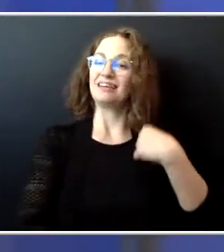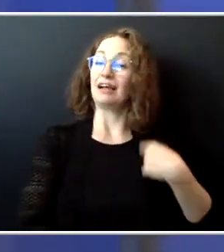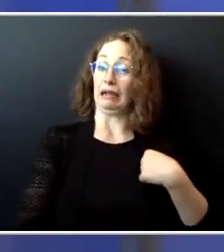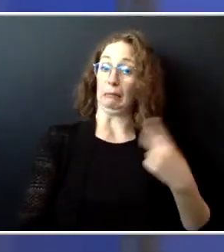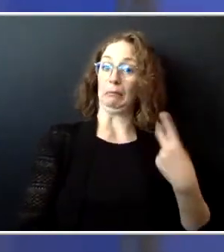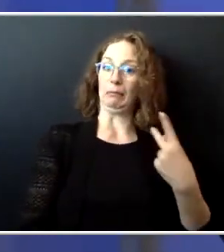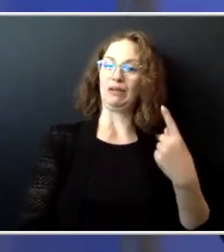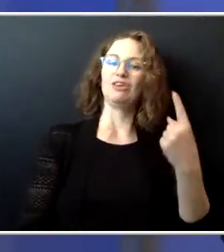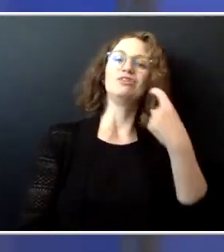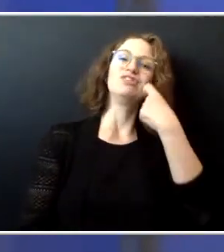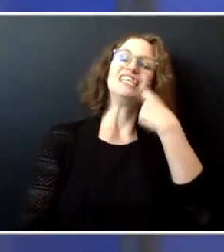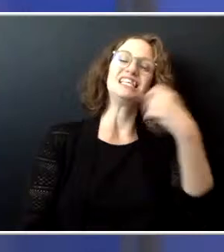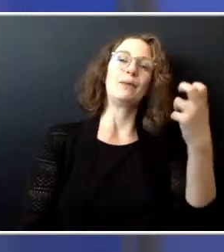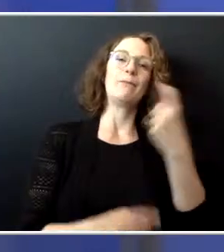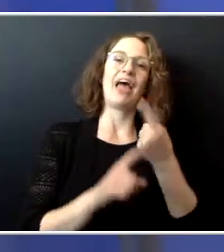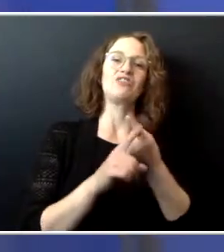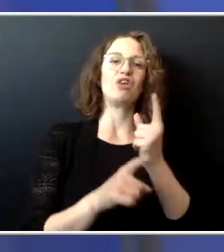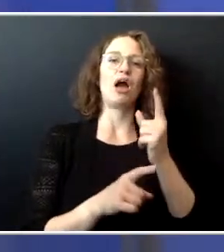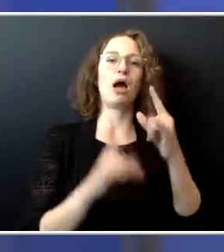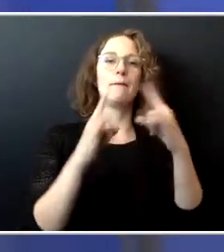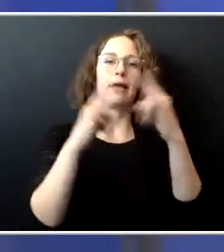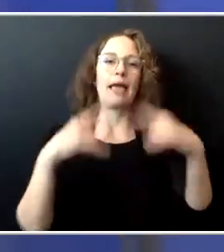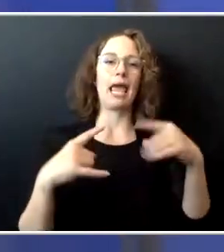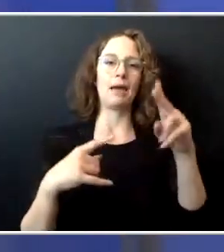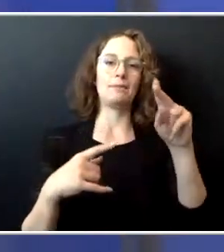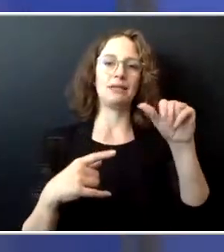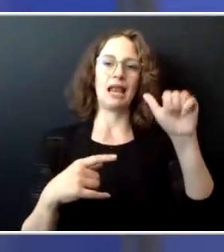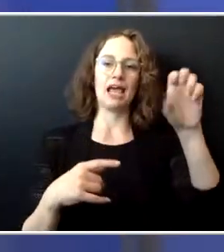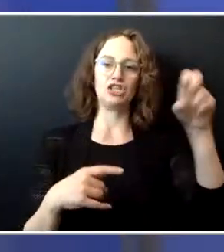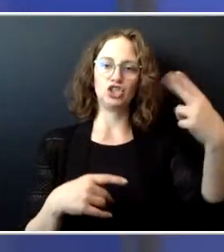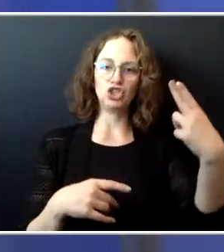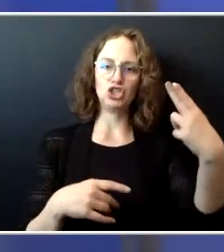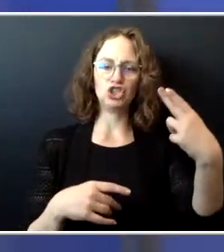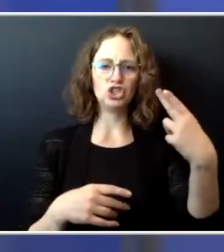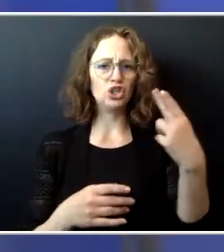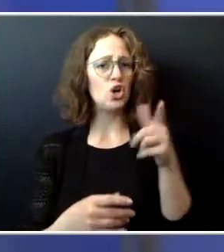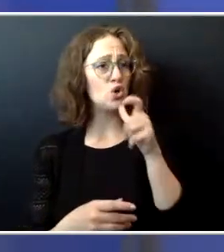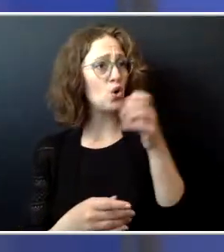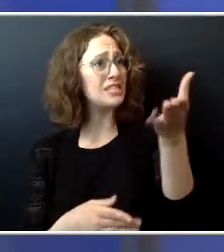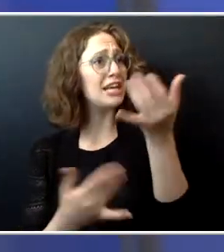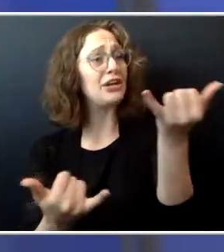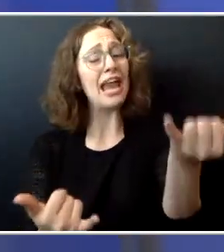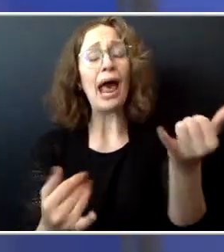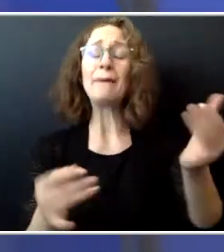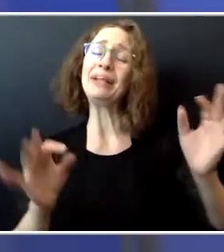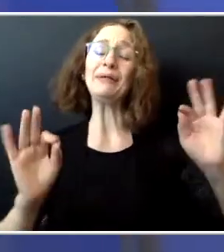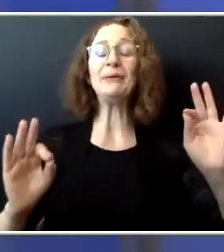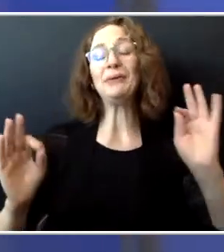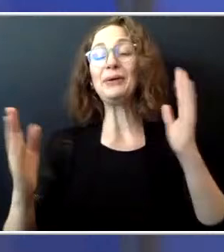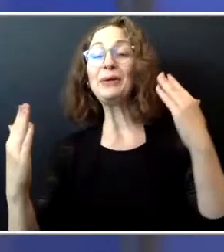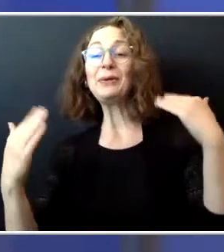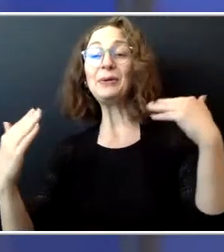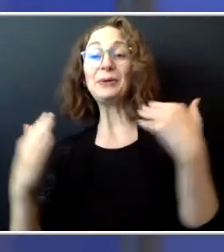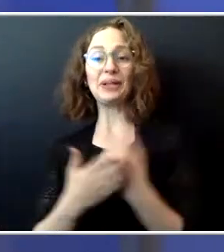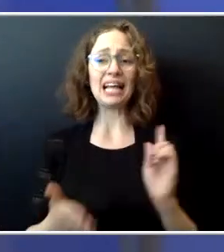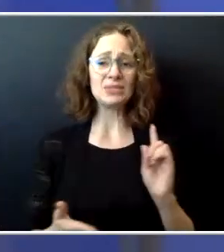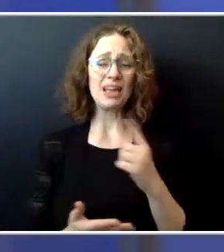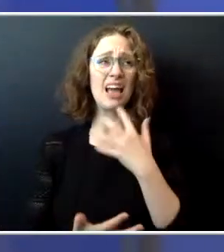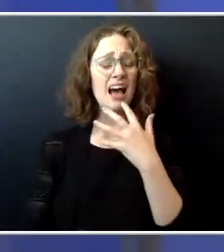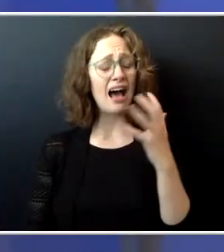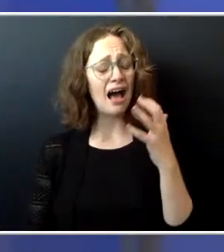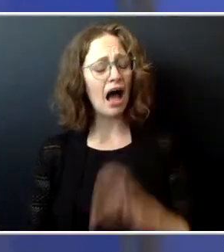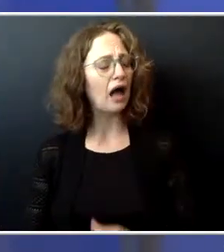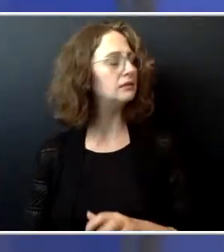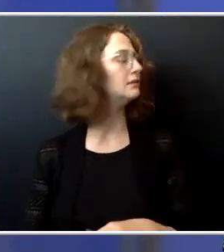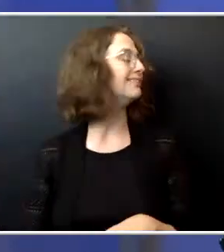that are there now, you're not having it as hot as we did last week. Yeah. So I just try to be as active with them as